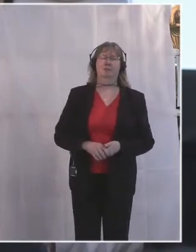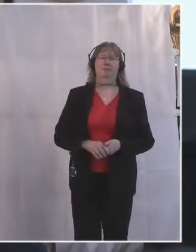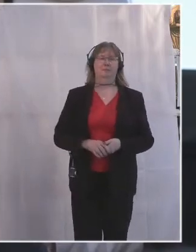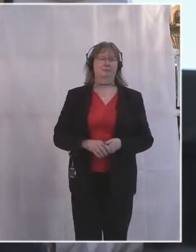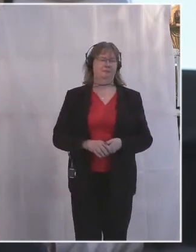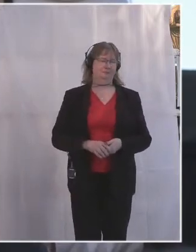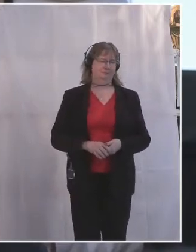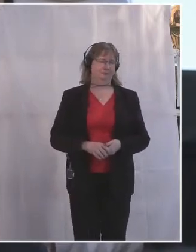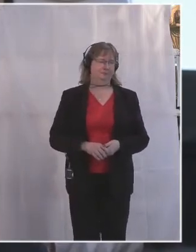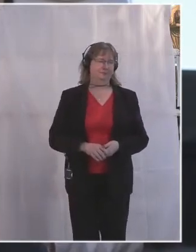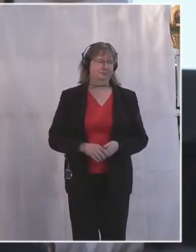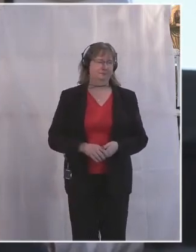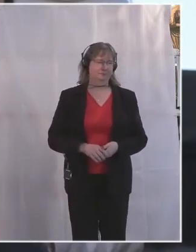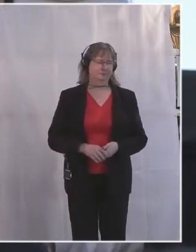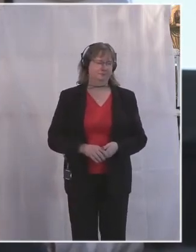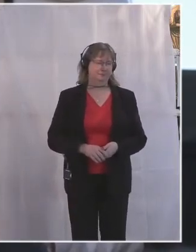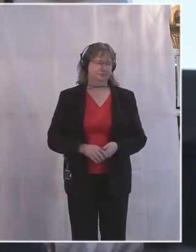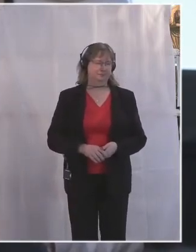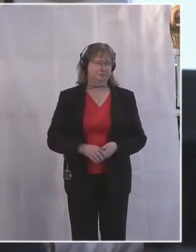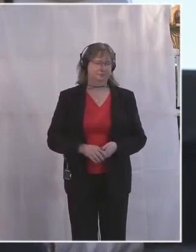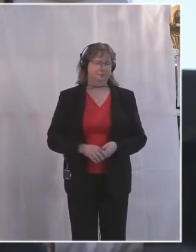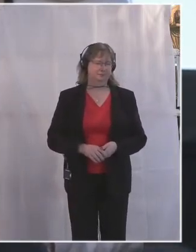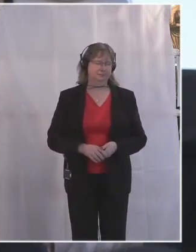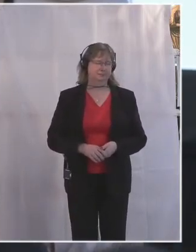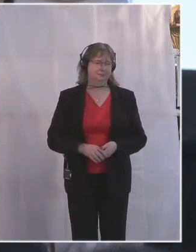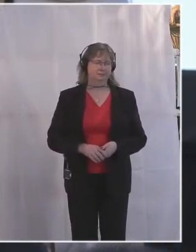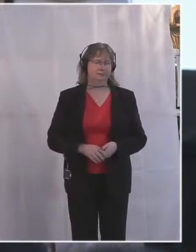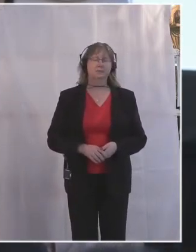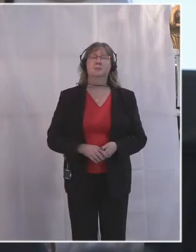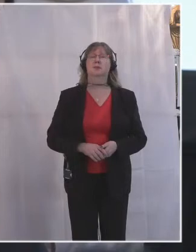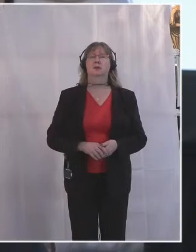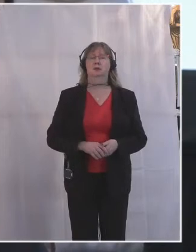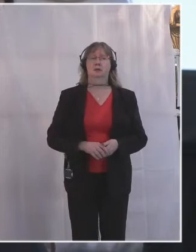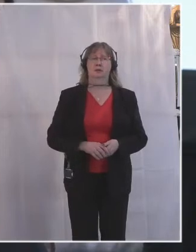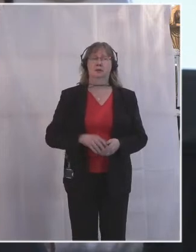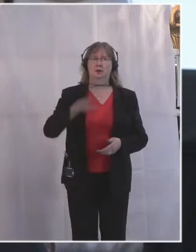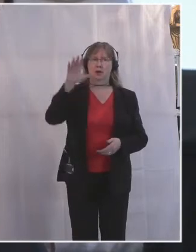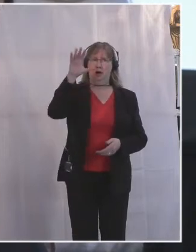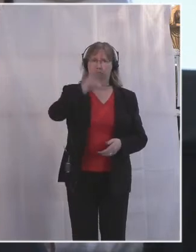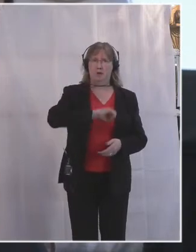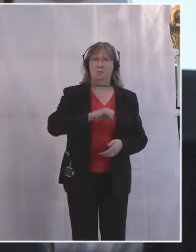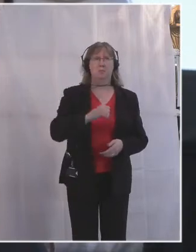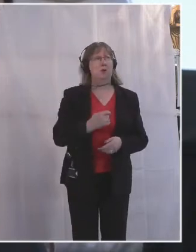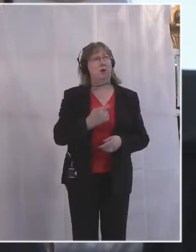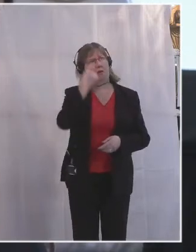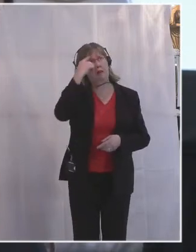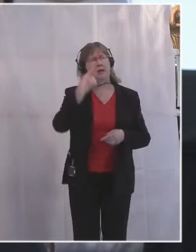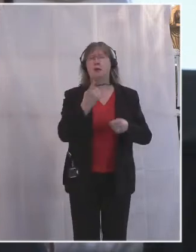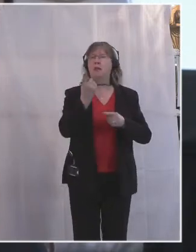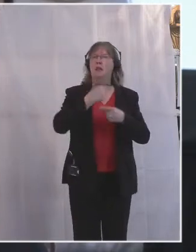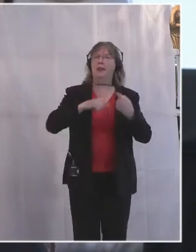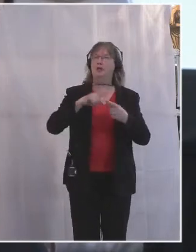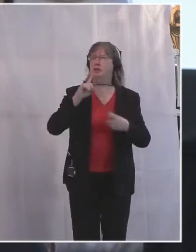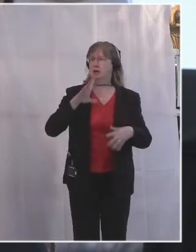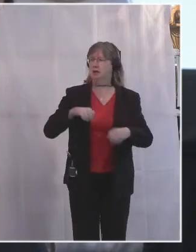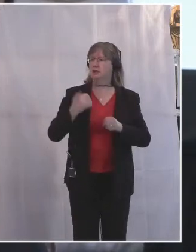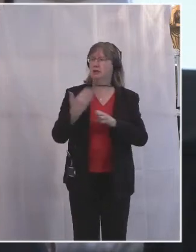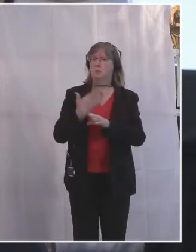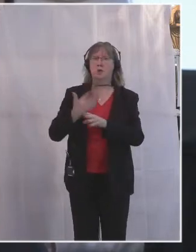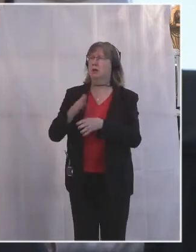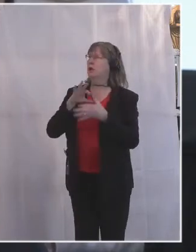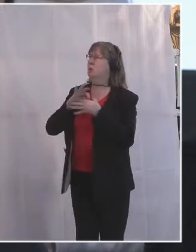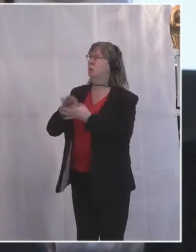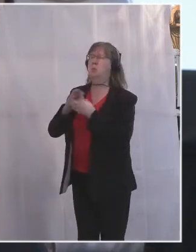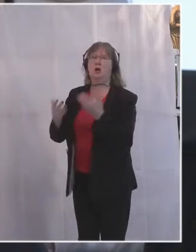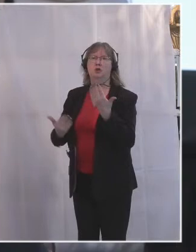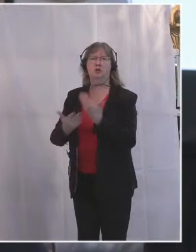and big failures. One of my biggest lows was around this time last year. I started working with this really